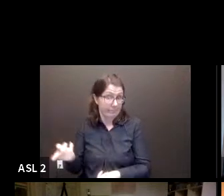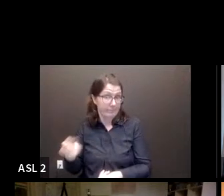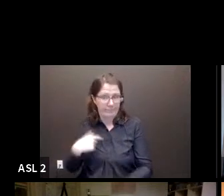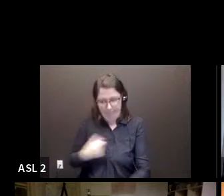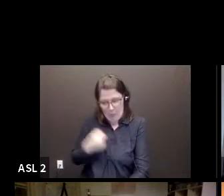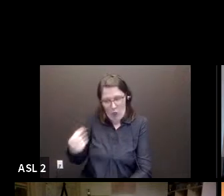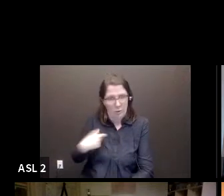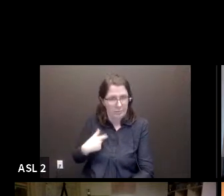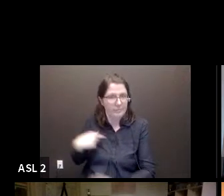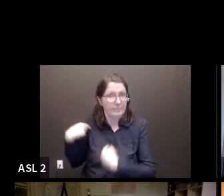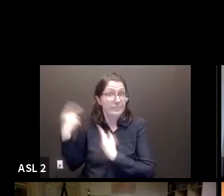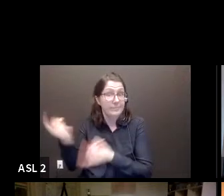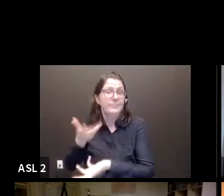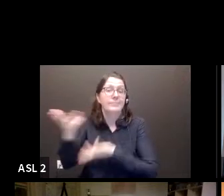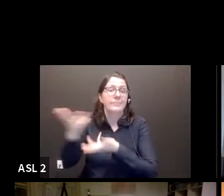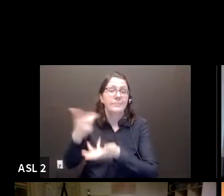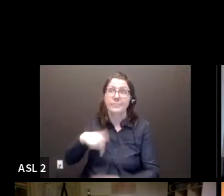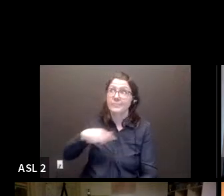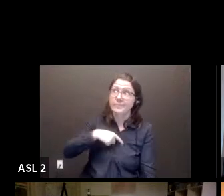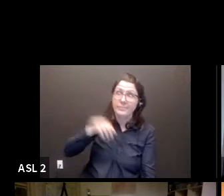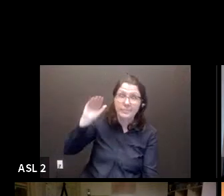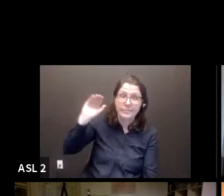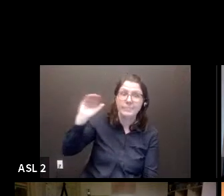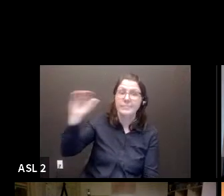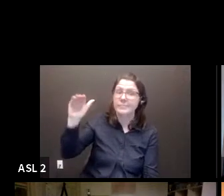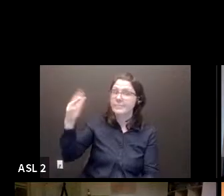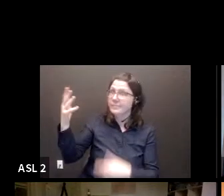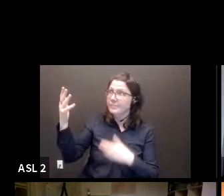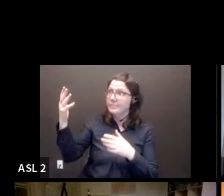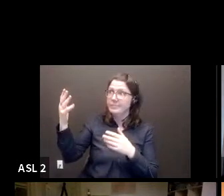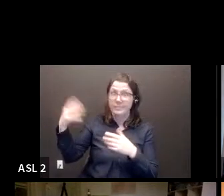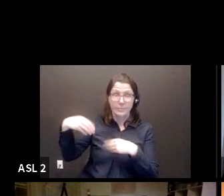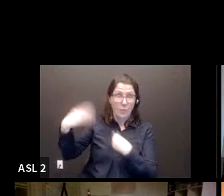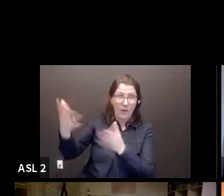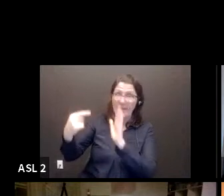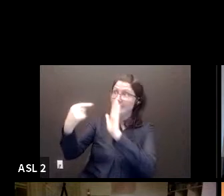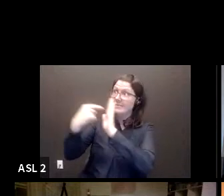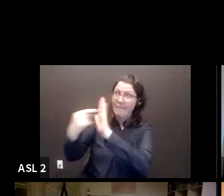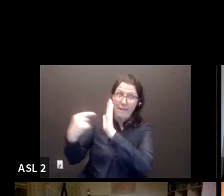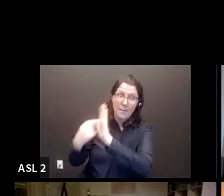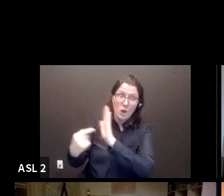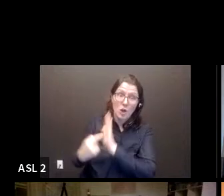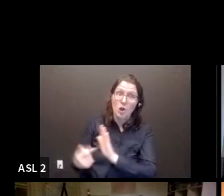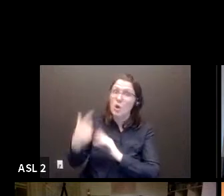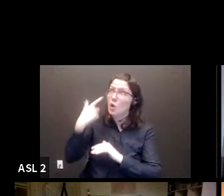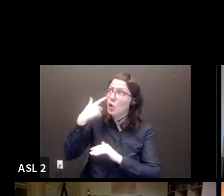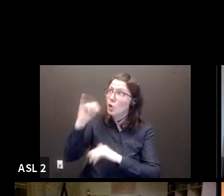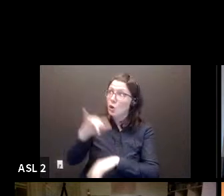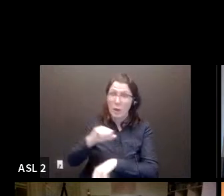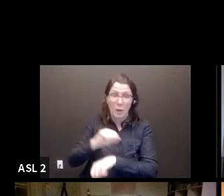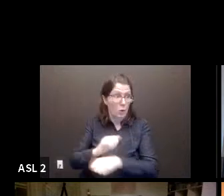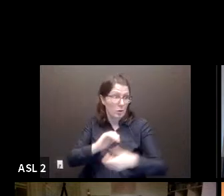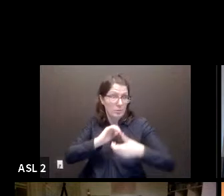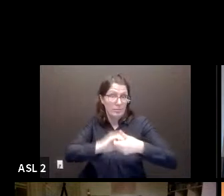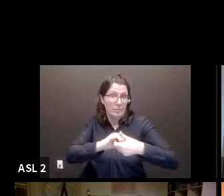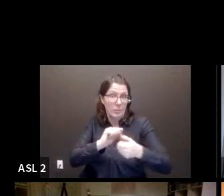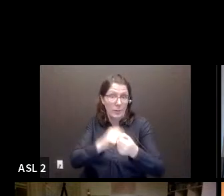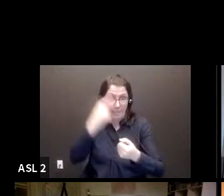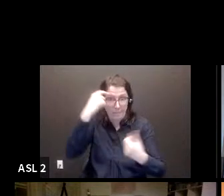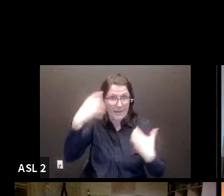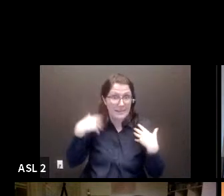offered ample opportunities lots of examples around how we could start to work together again i just